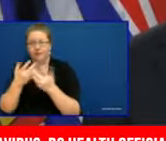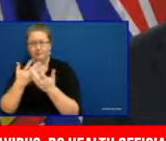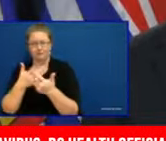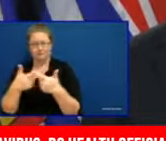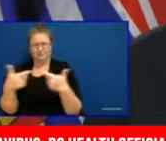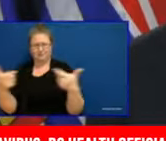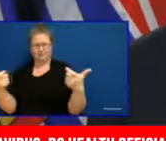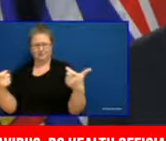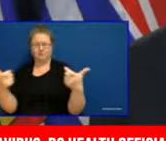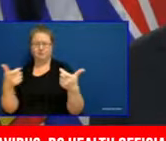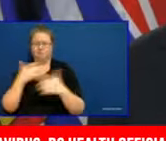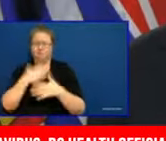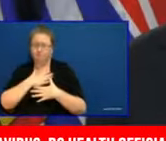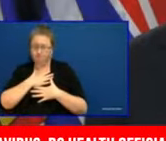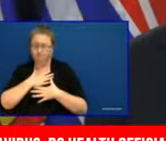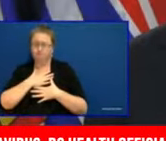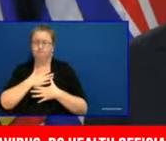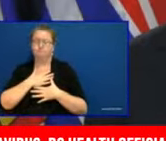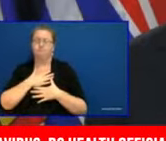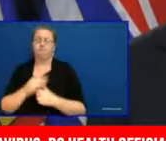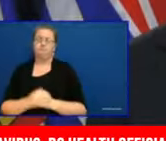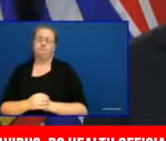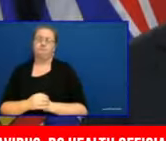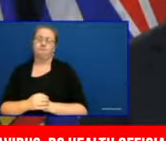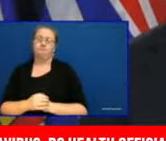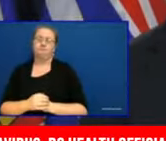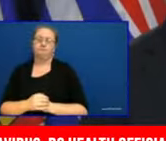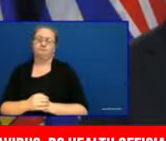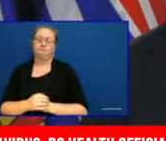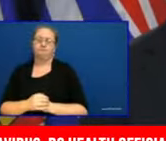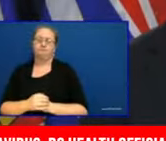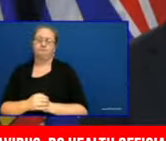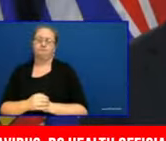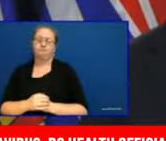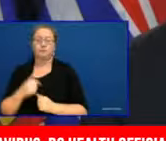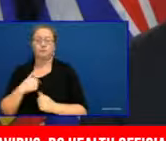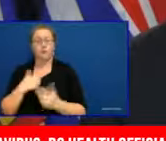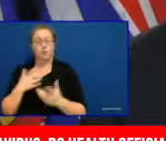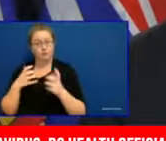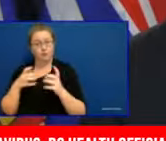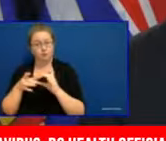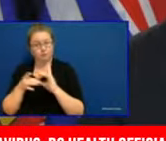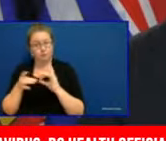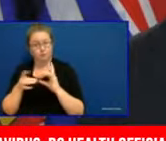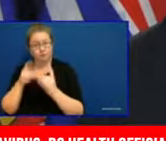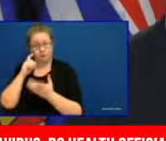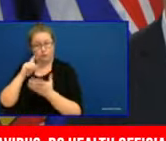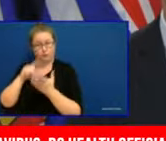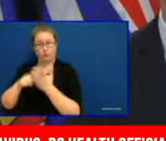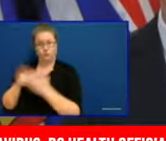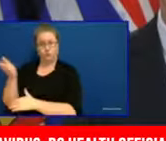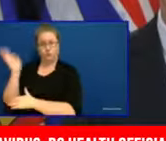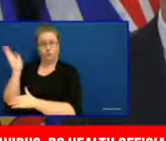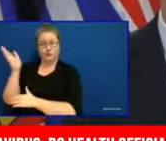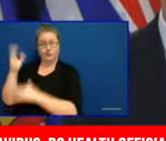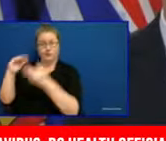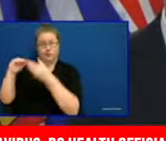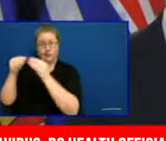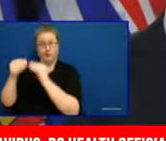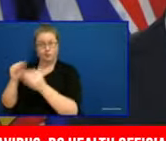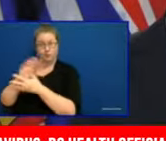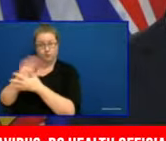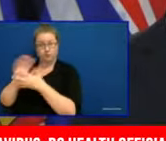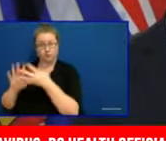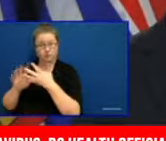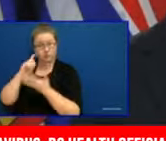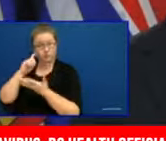the friends of the 4 people who have passed away in the last 2 days. I wanted to note, and we saw this in the presentation